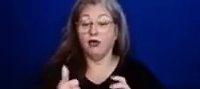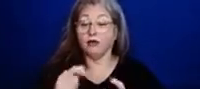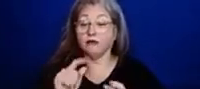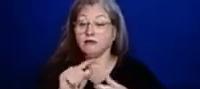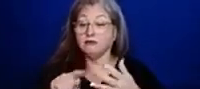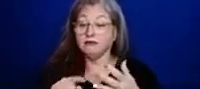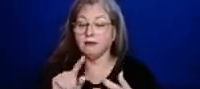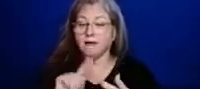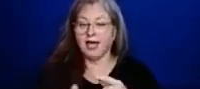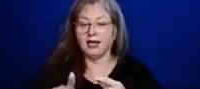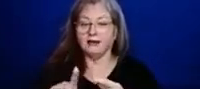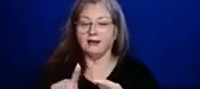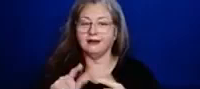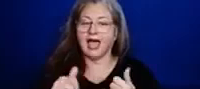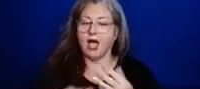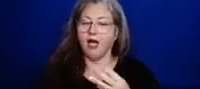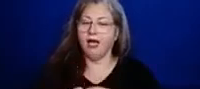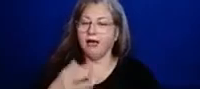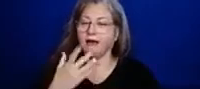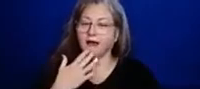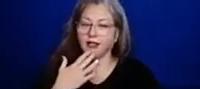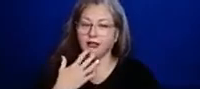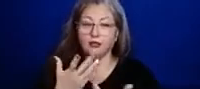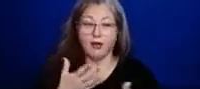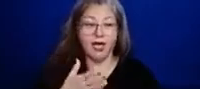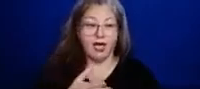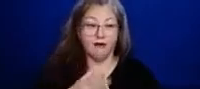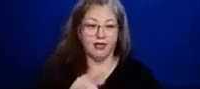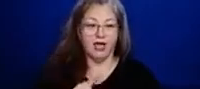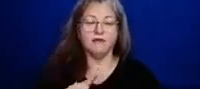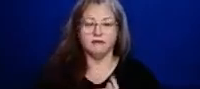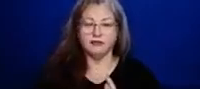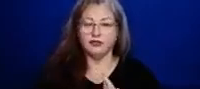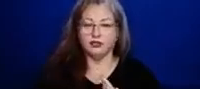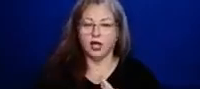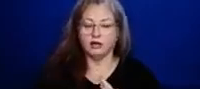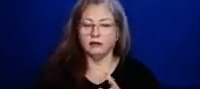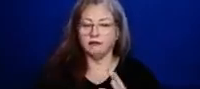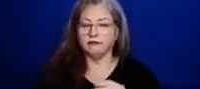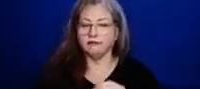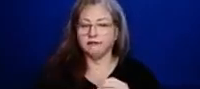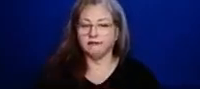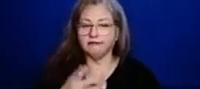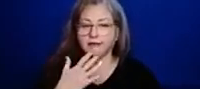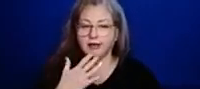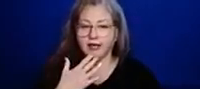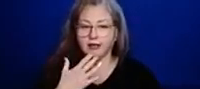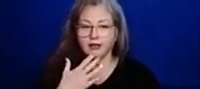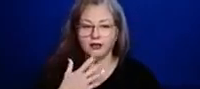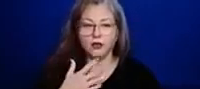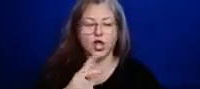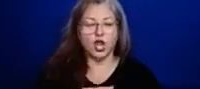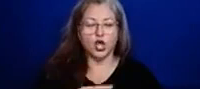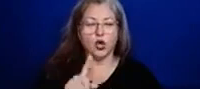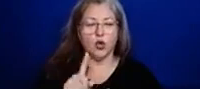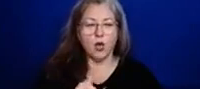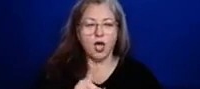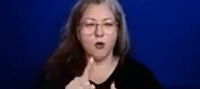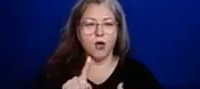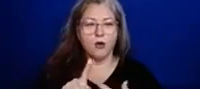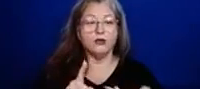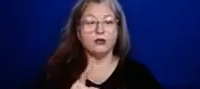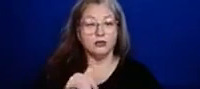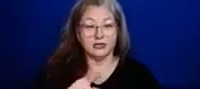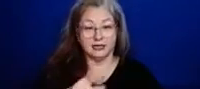you have in color. After this, I started using color. No? Yeah, let's go one by one.